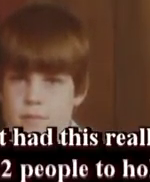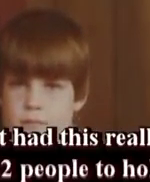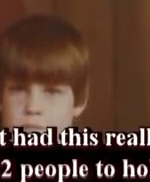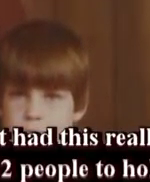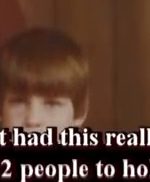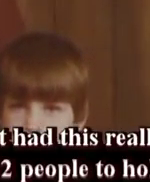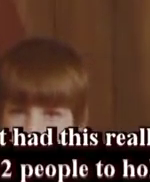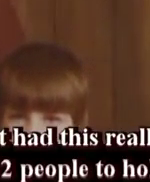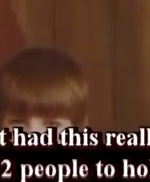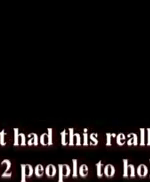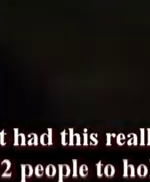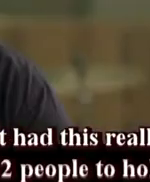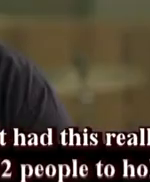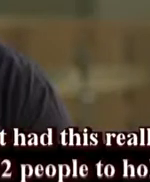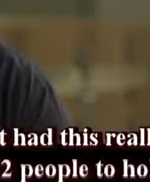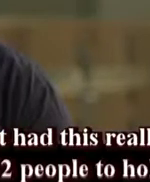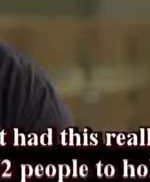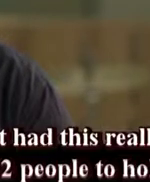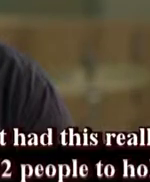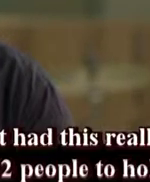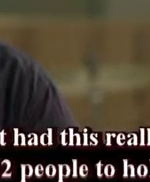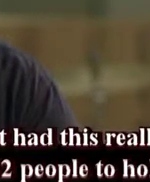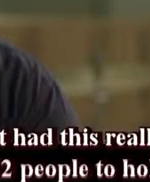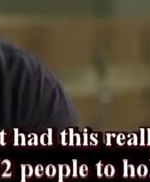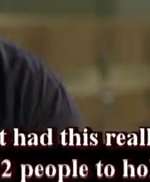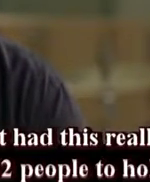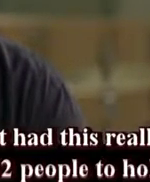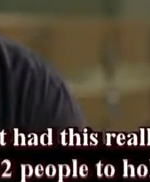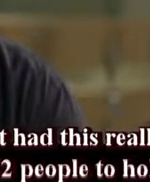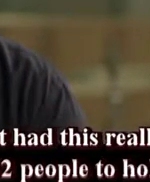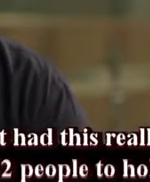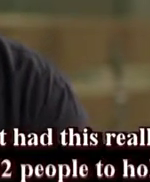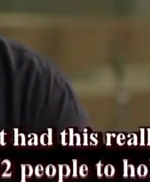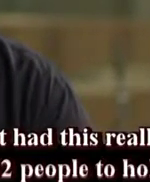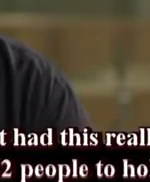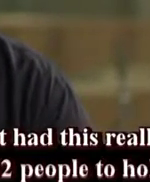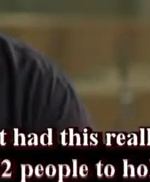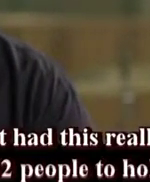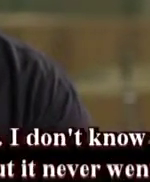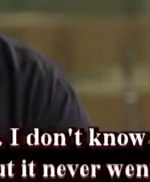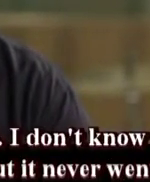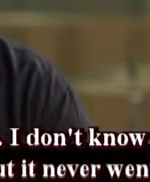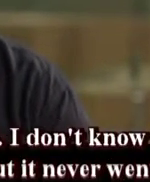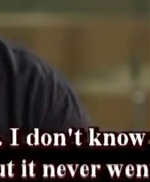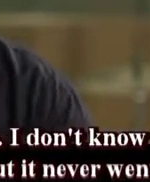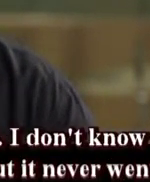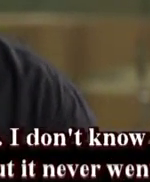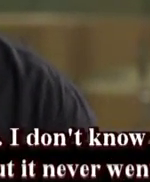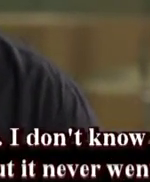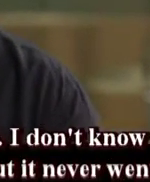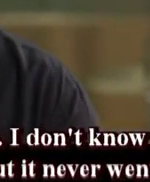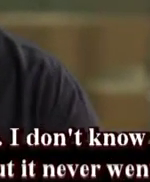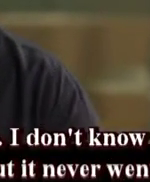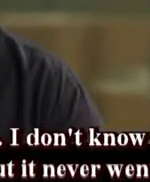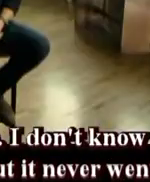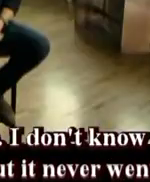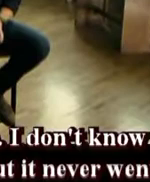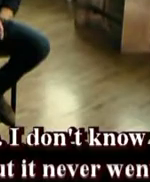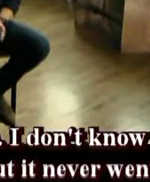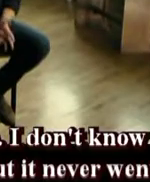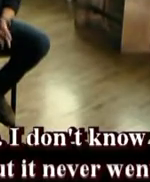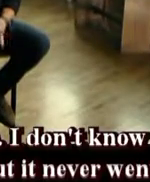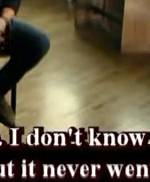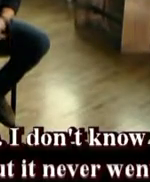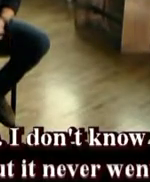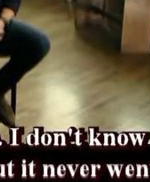When he came to from the coma, he just had these really crazy fits of rage, like it took about 12 people to hold him down, leather strapped him down, and I don't know